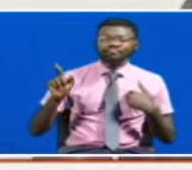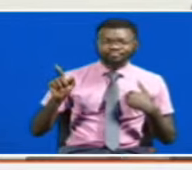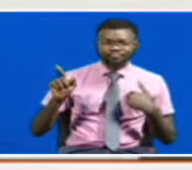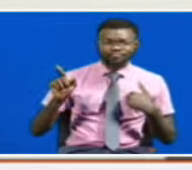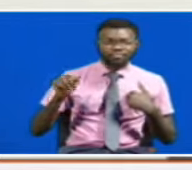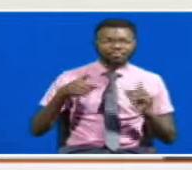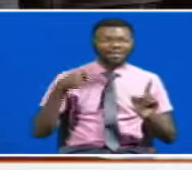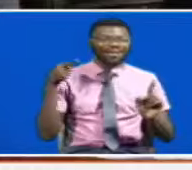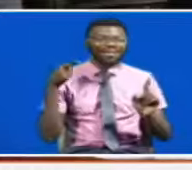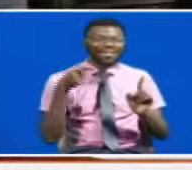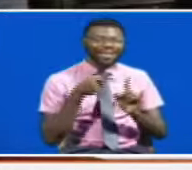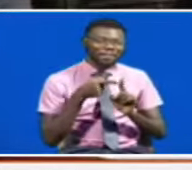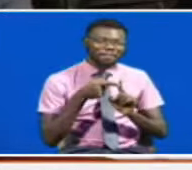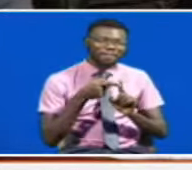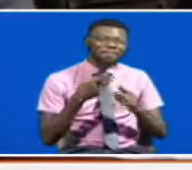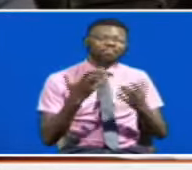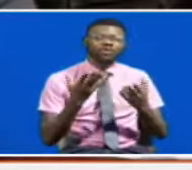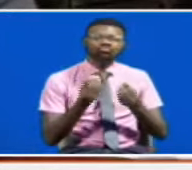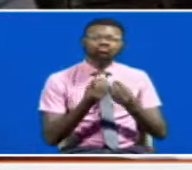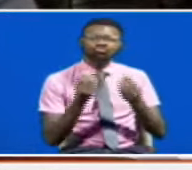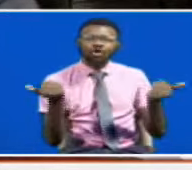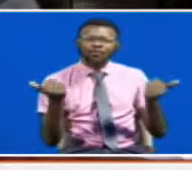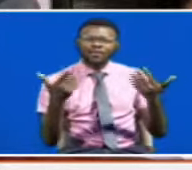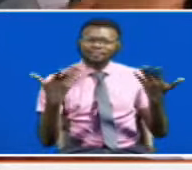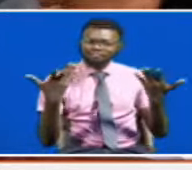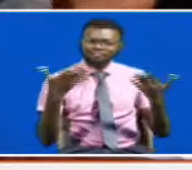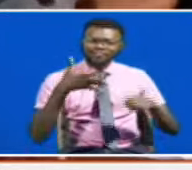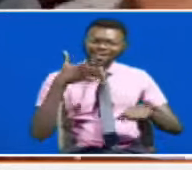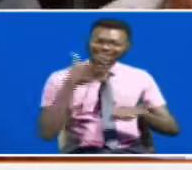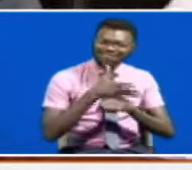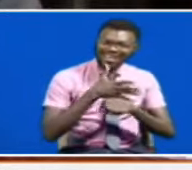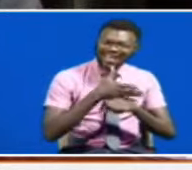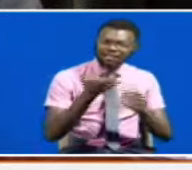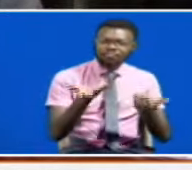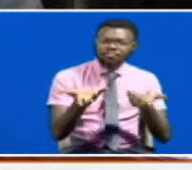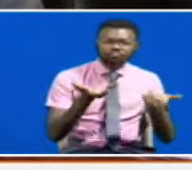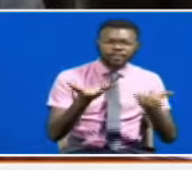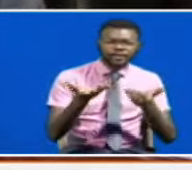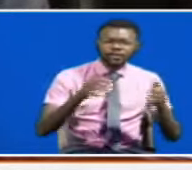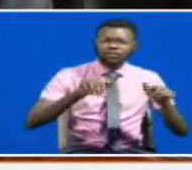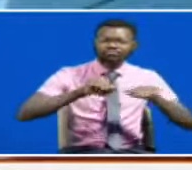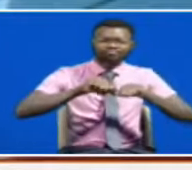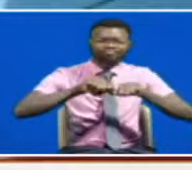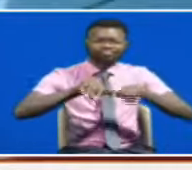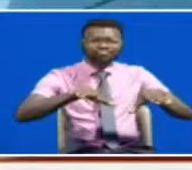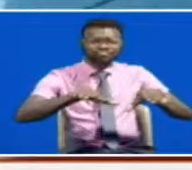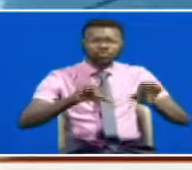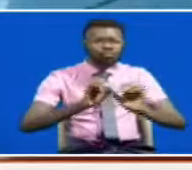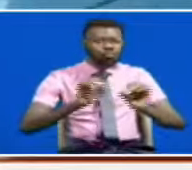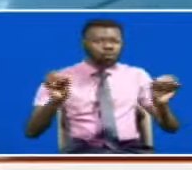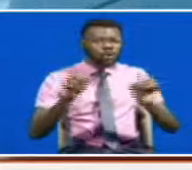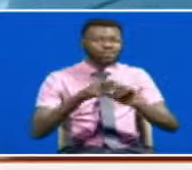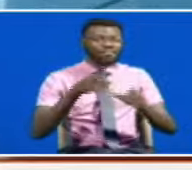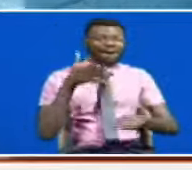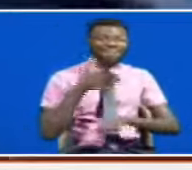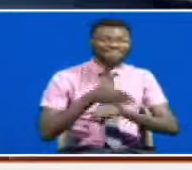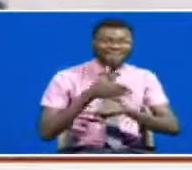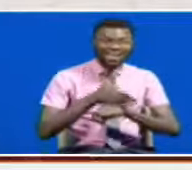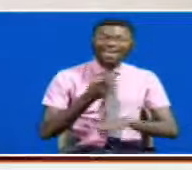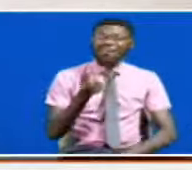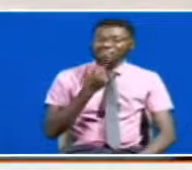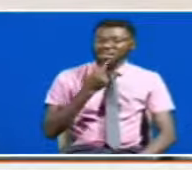a comprehensive approach to tackling the trade in counterfeit and illicit medicines through sharing of